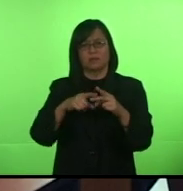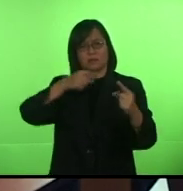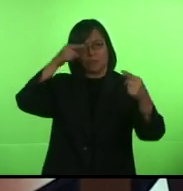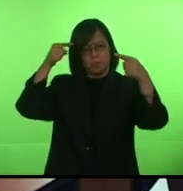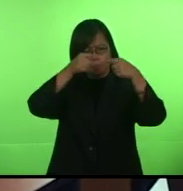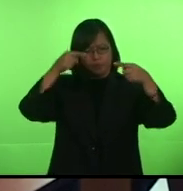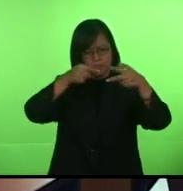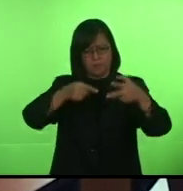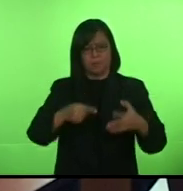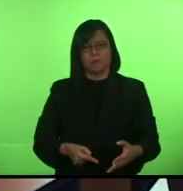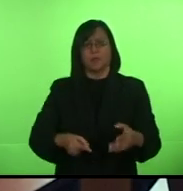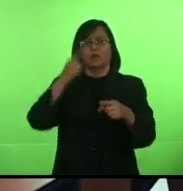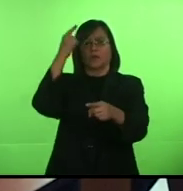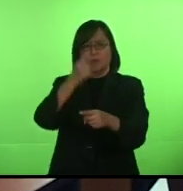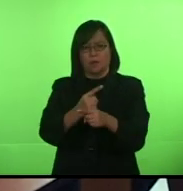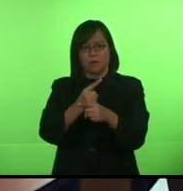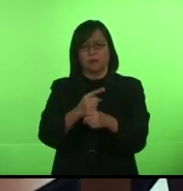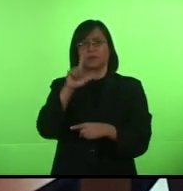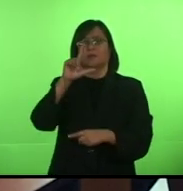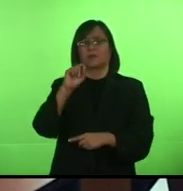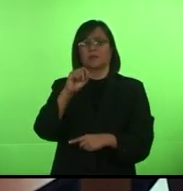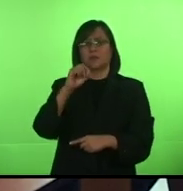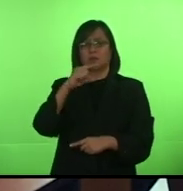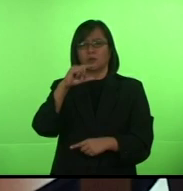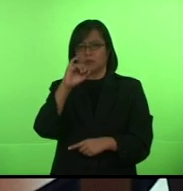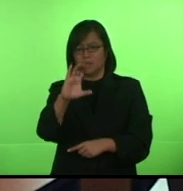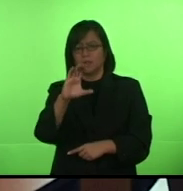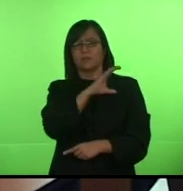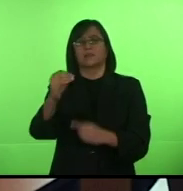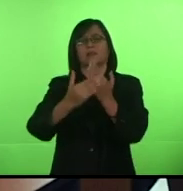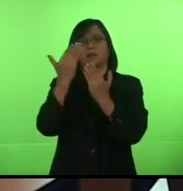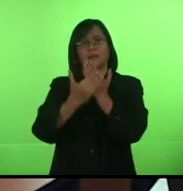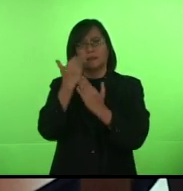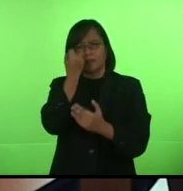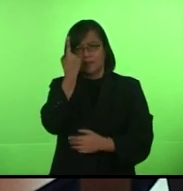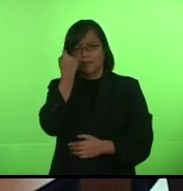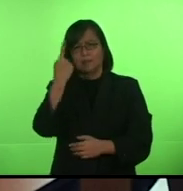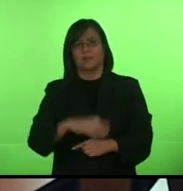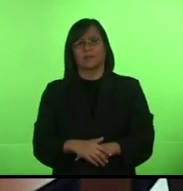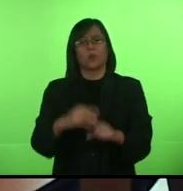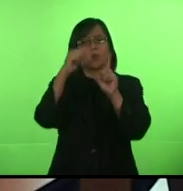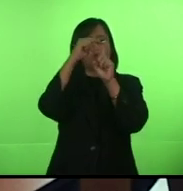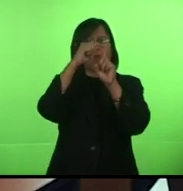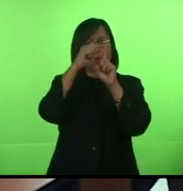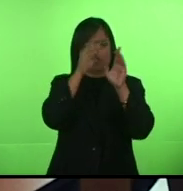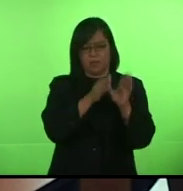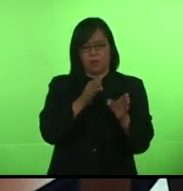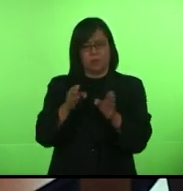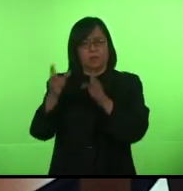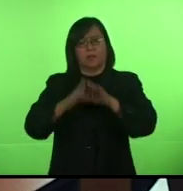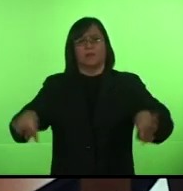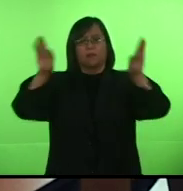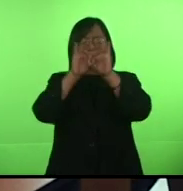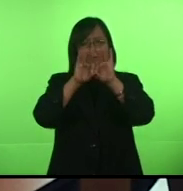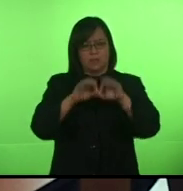and easy to understand. Okay? Word order also is important, whereby word order is